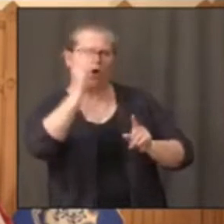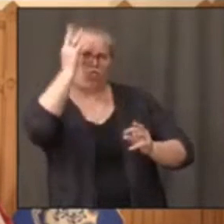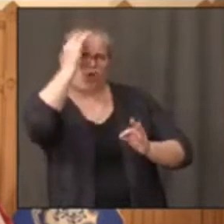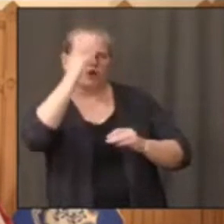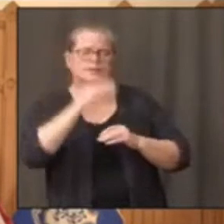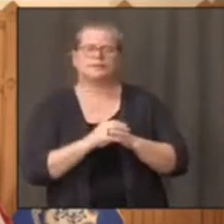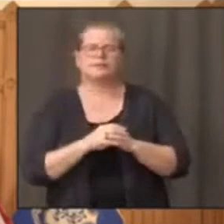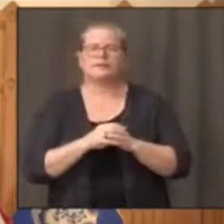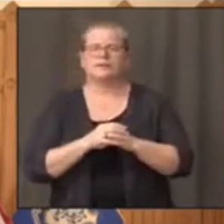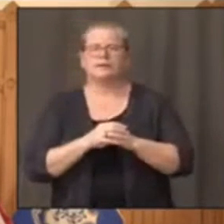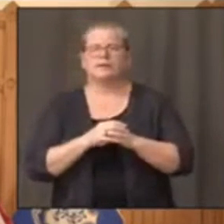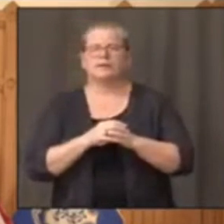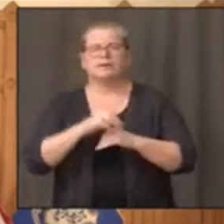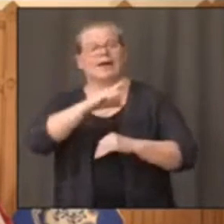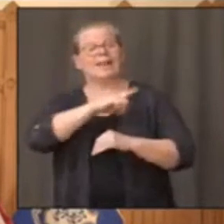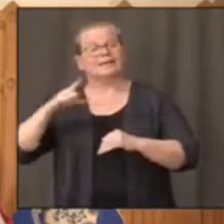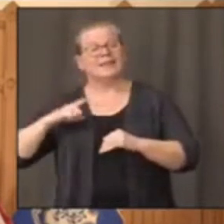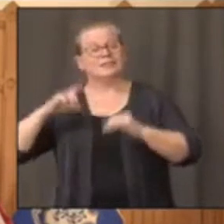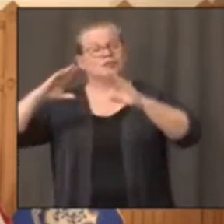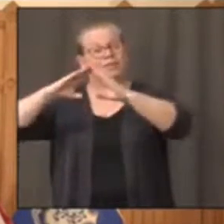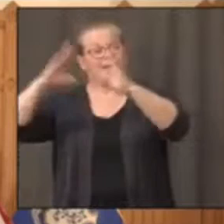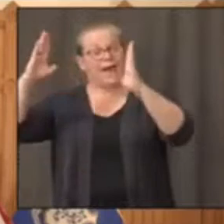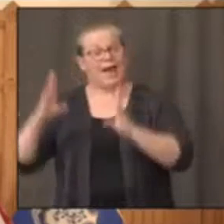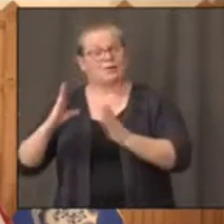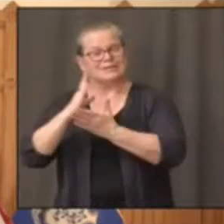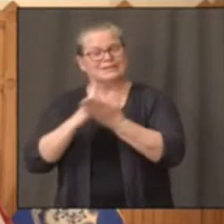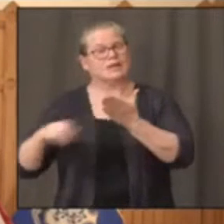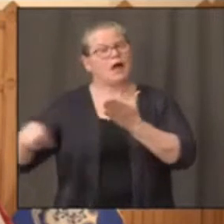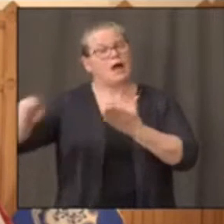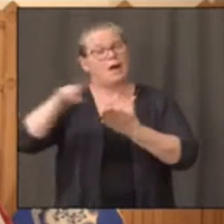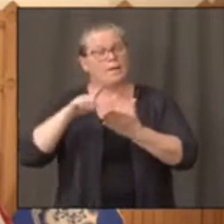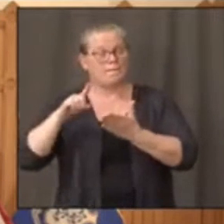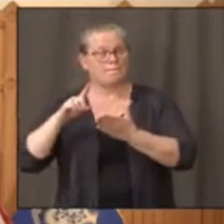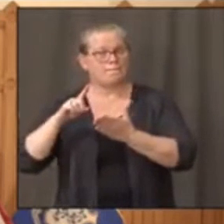a workers' comp presumption for